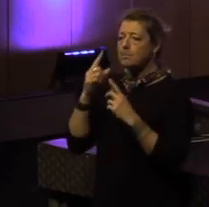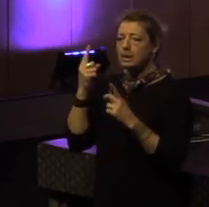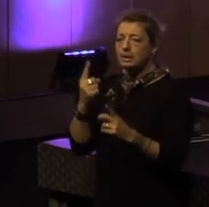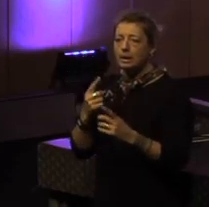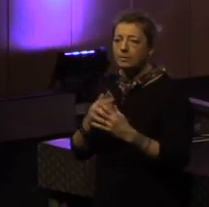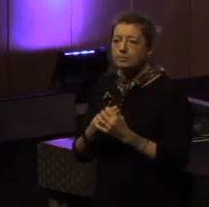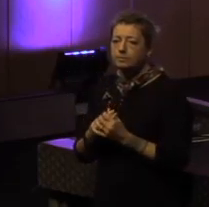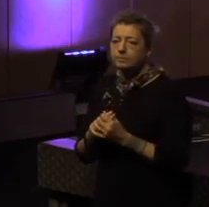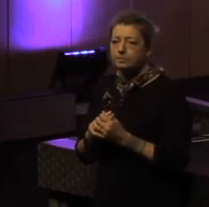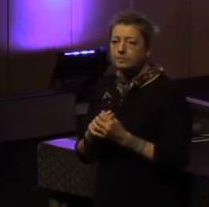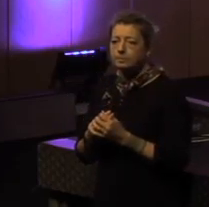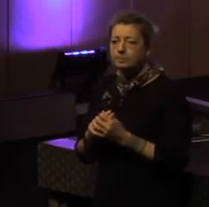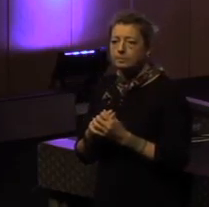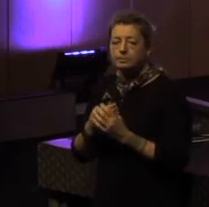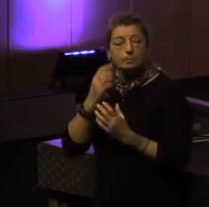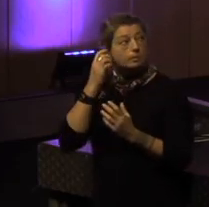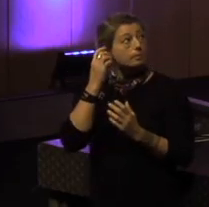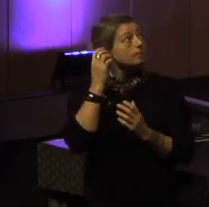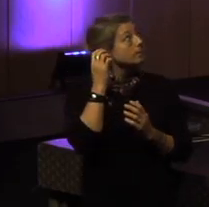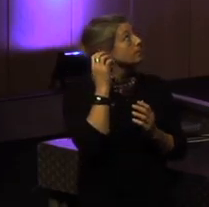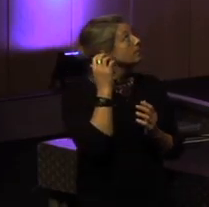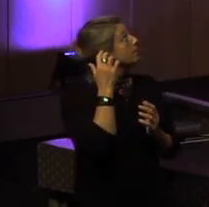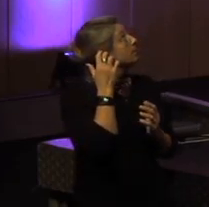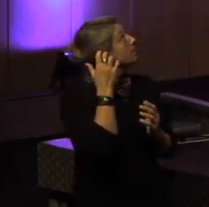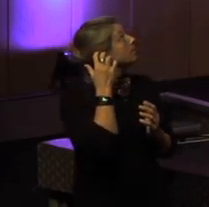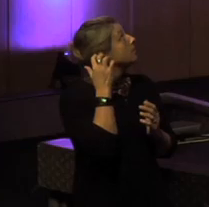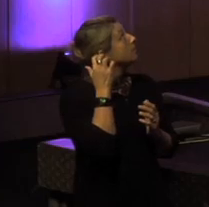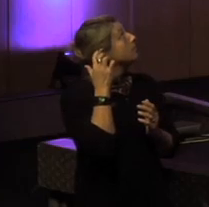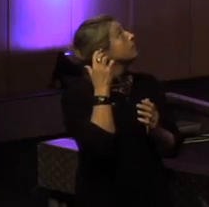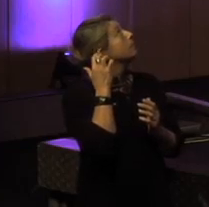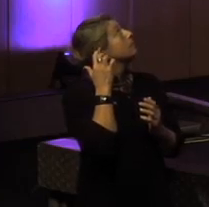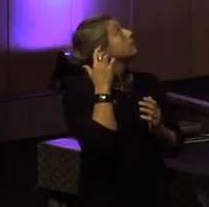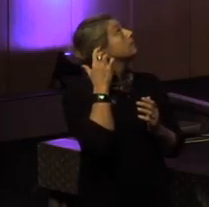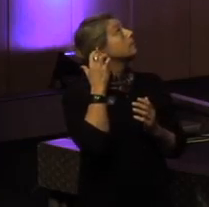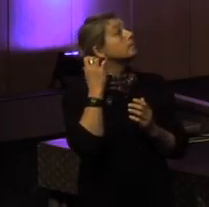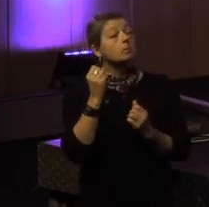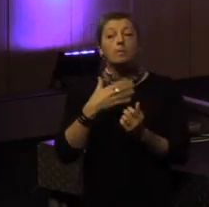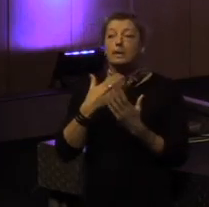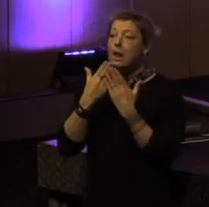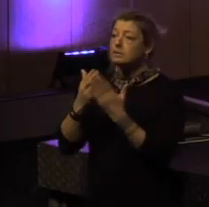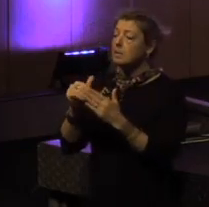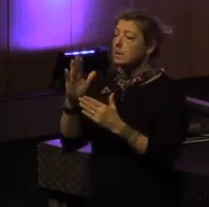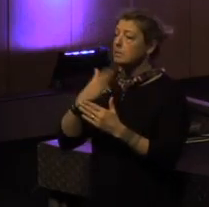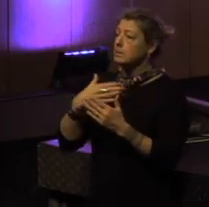municipalities' budgets being funded on the backs of poor people.